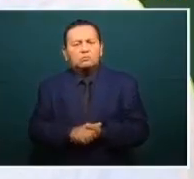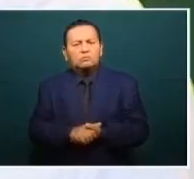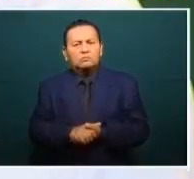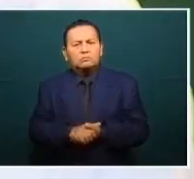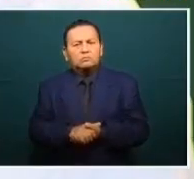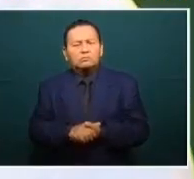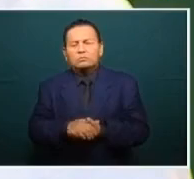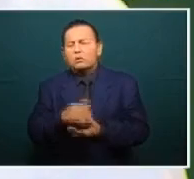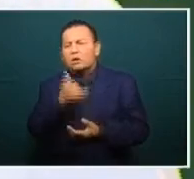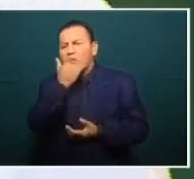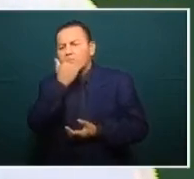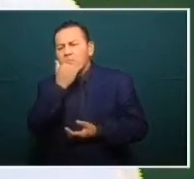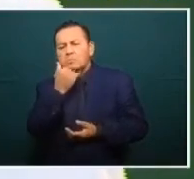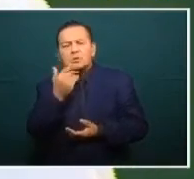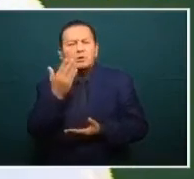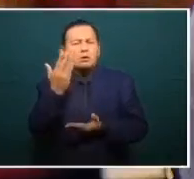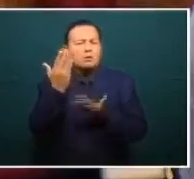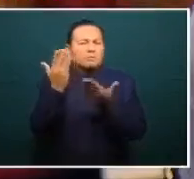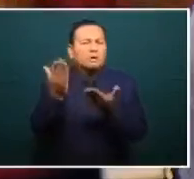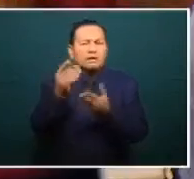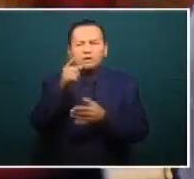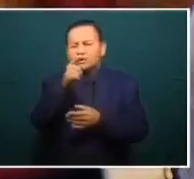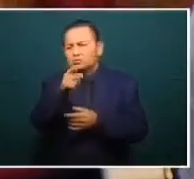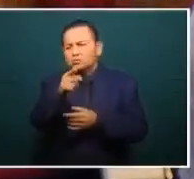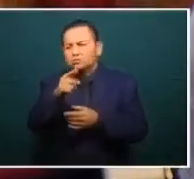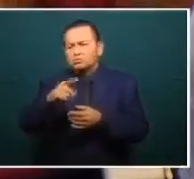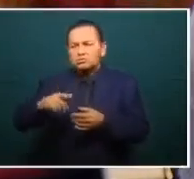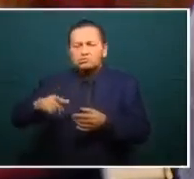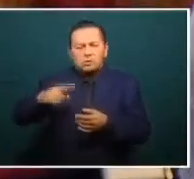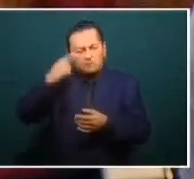How long are we going to maintain or tolerate